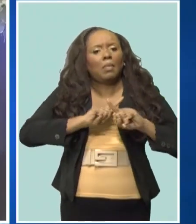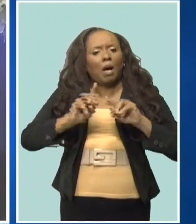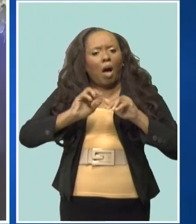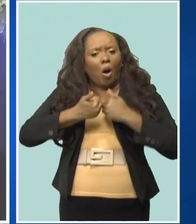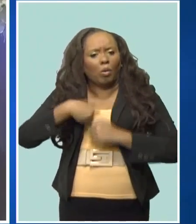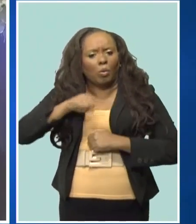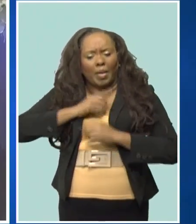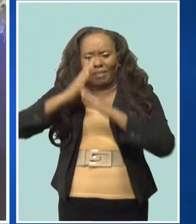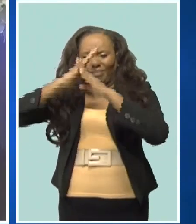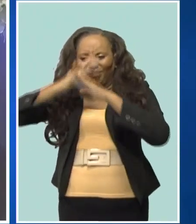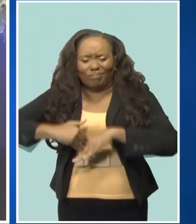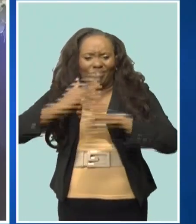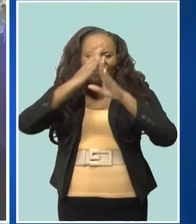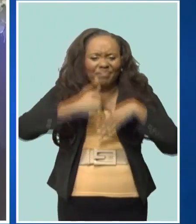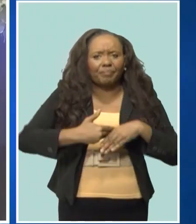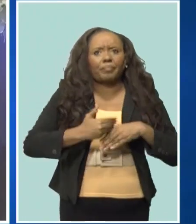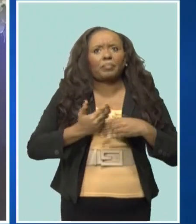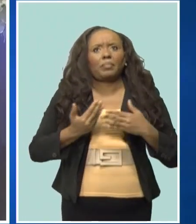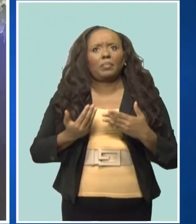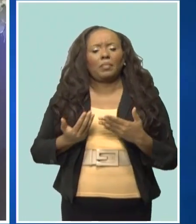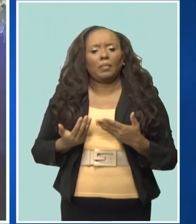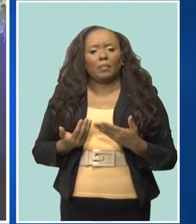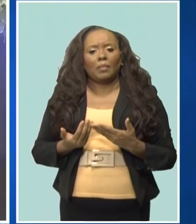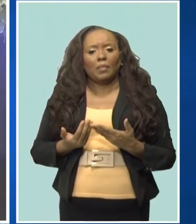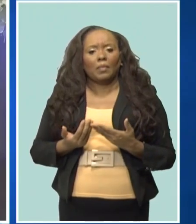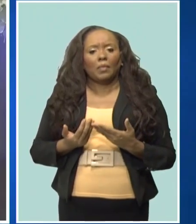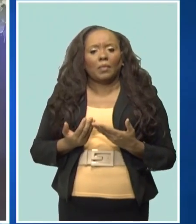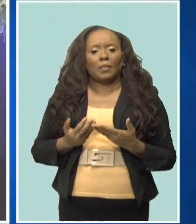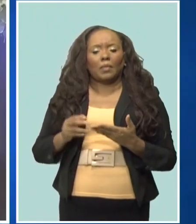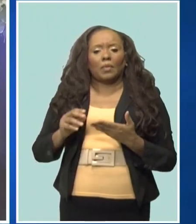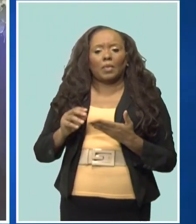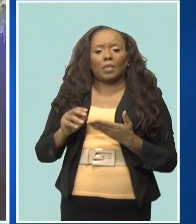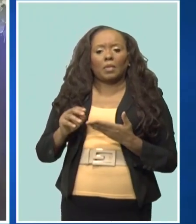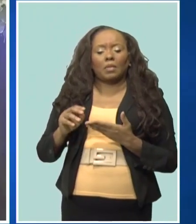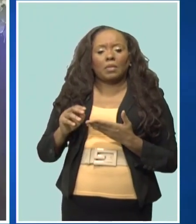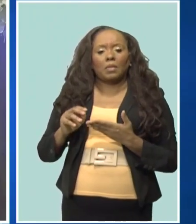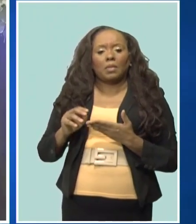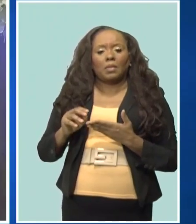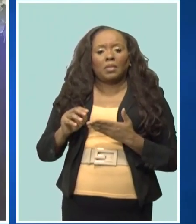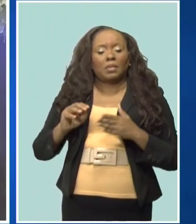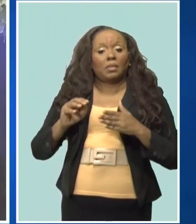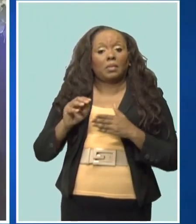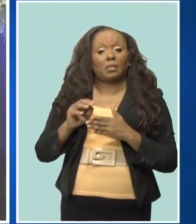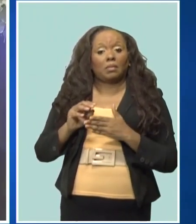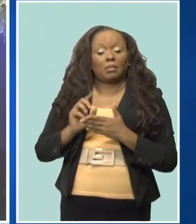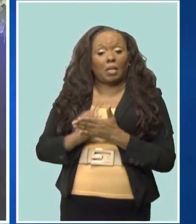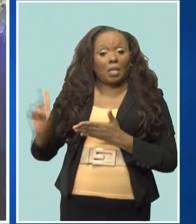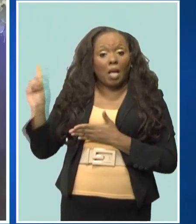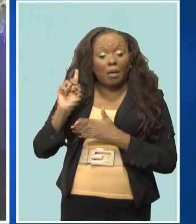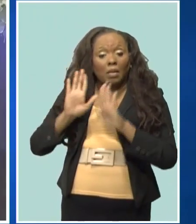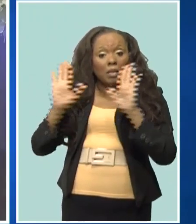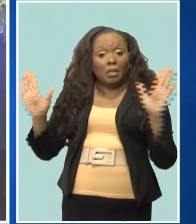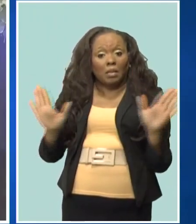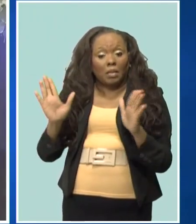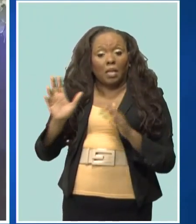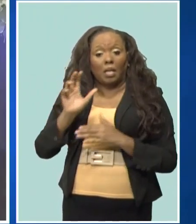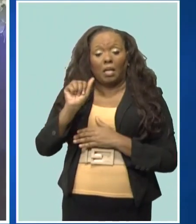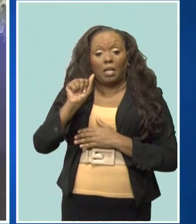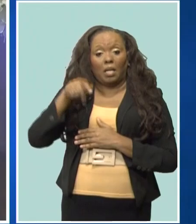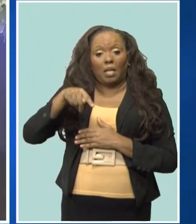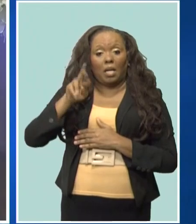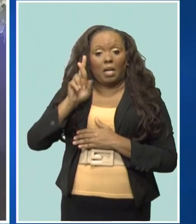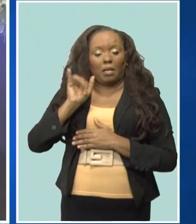because just past Sunday the 6th of April, we commemorated